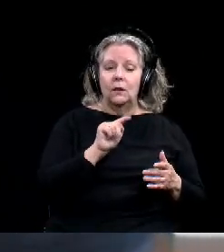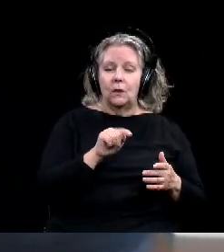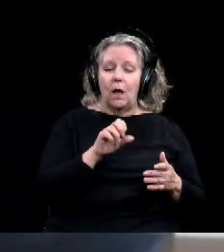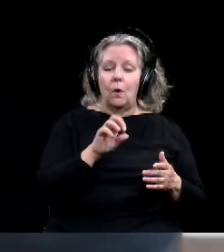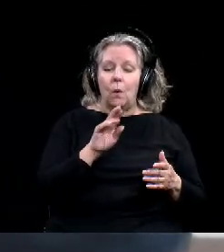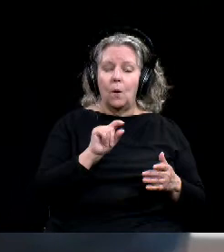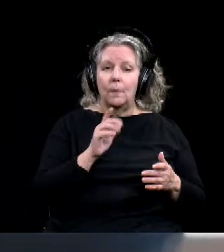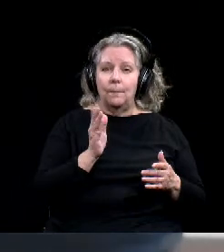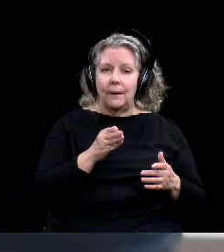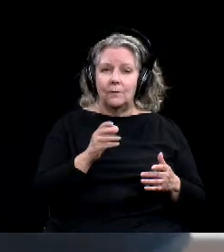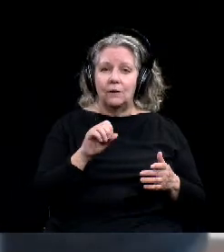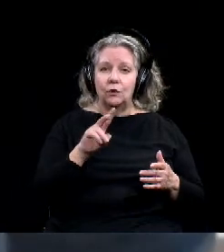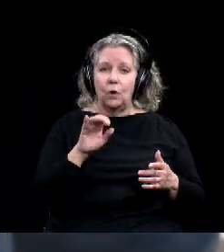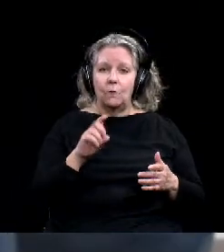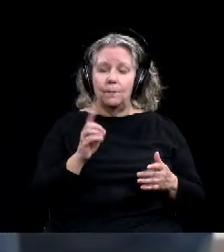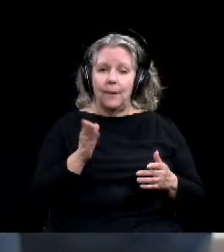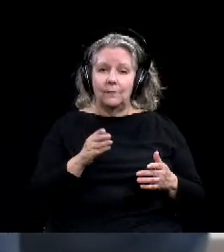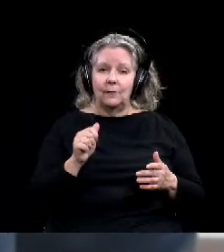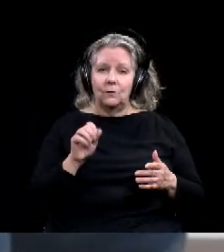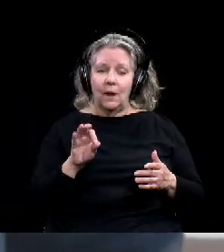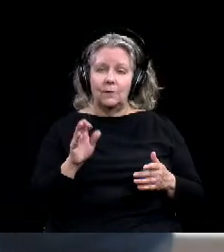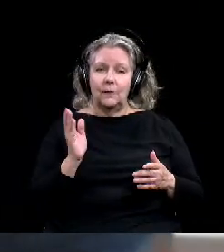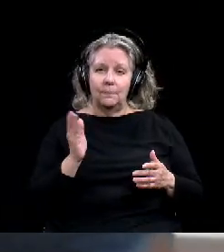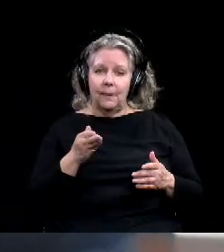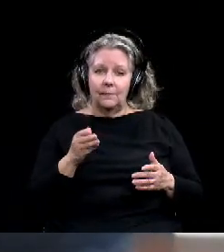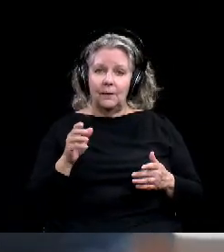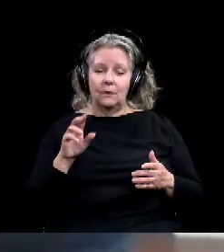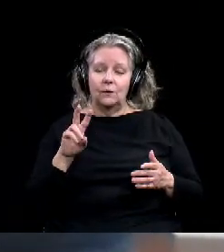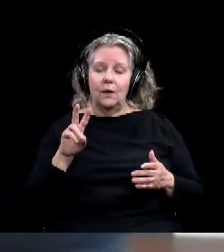healthcare.ascension.org/COVID-19/vaccinations, or they can call